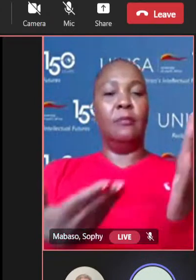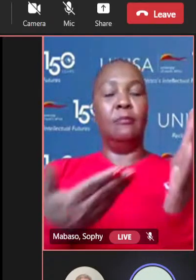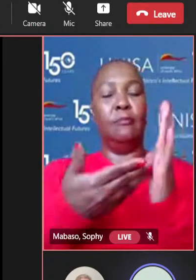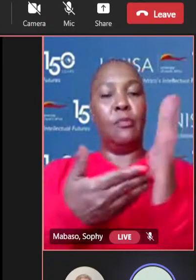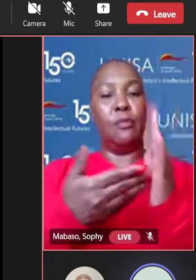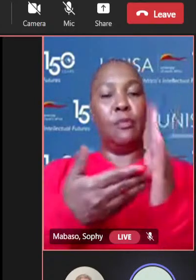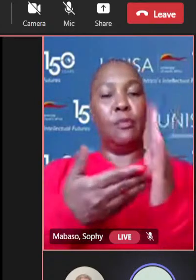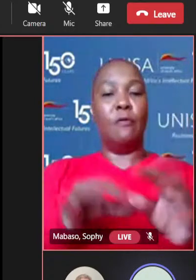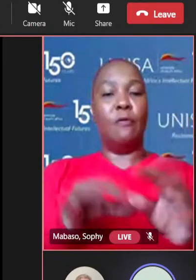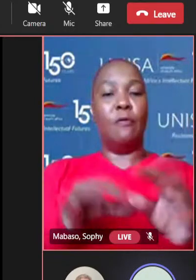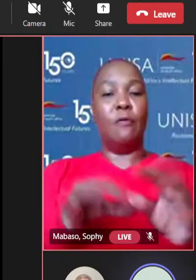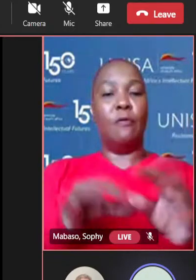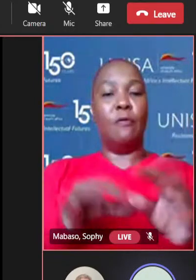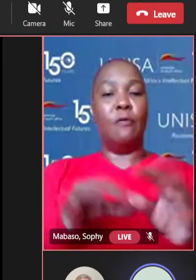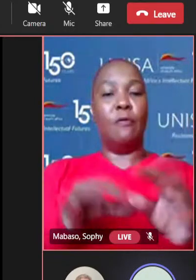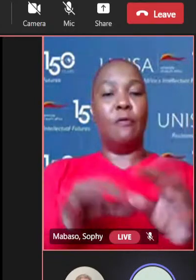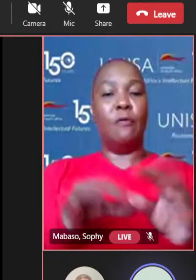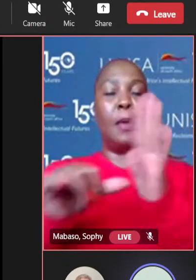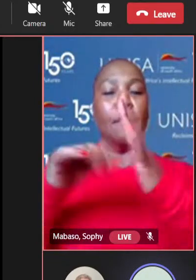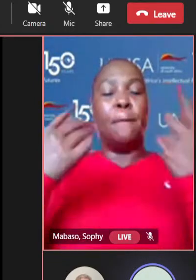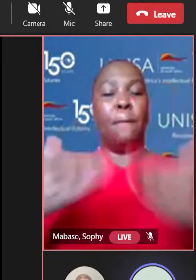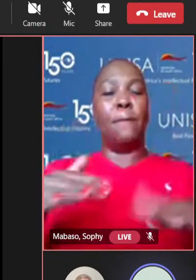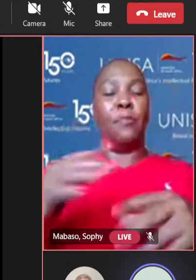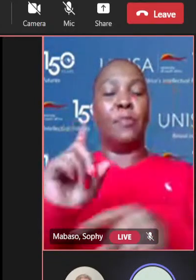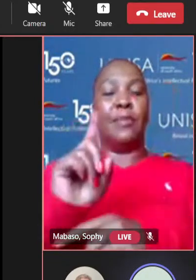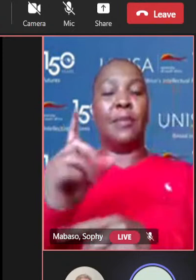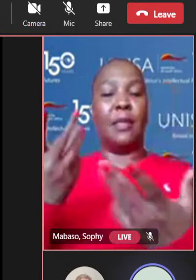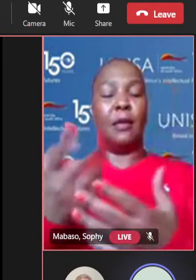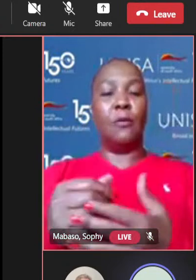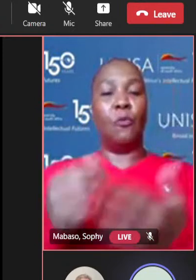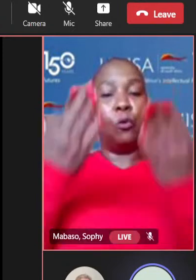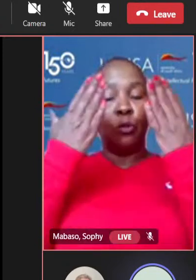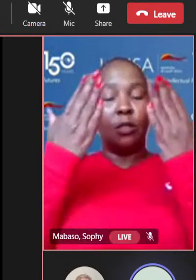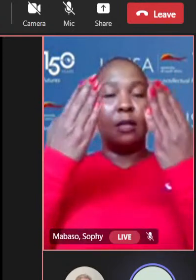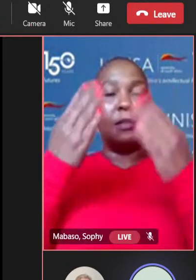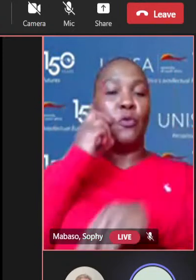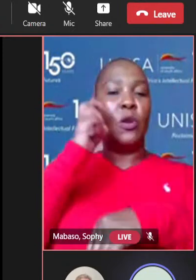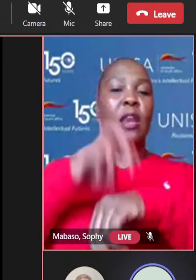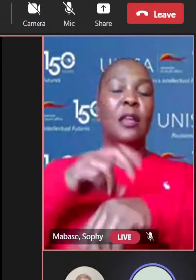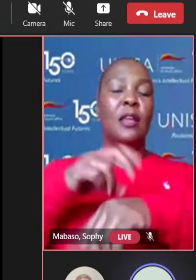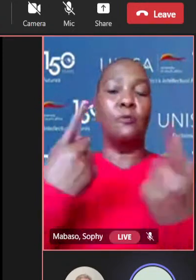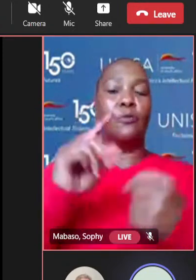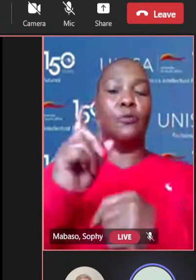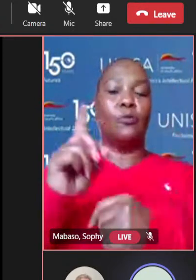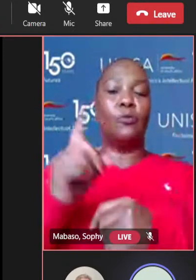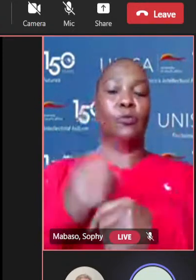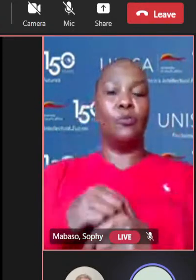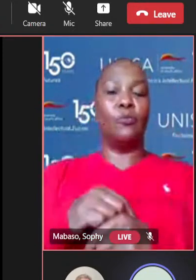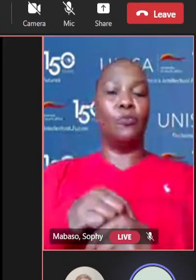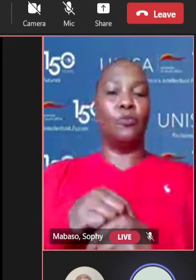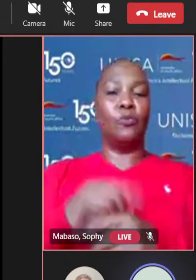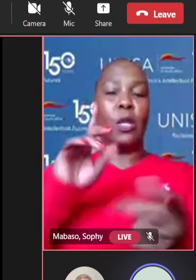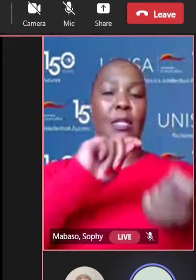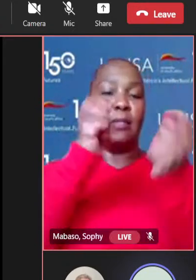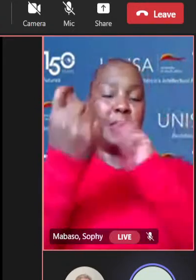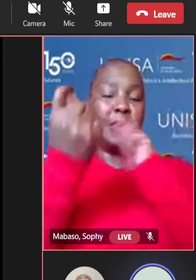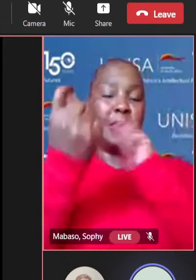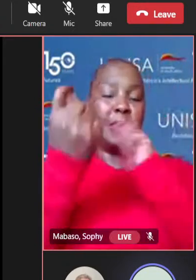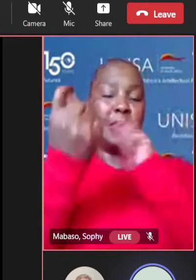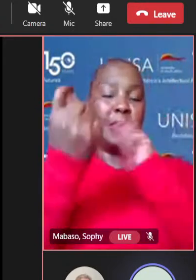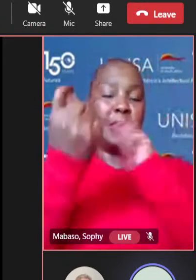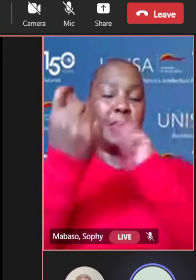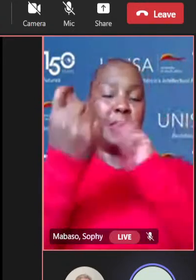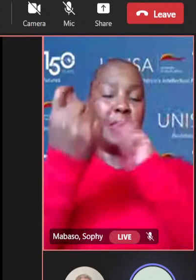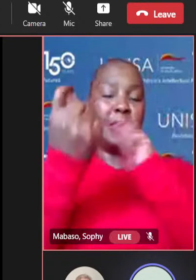colleague. Important thing that when you study, you need to adopt what we call, some people will know